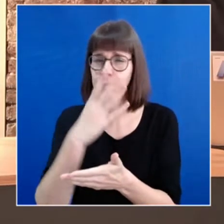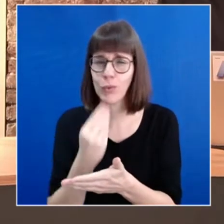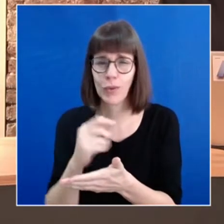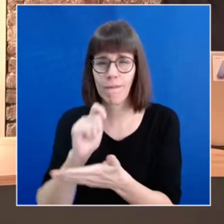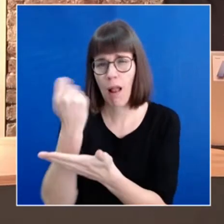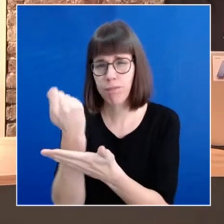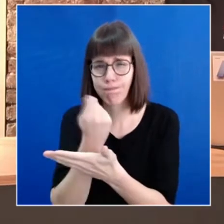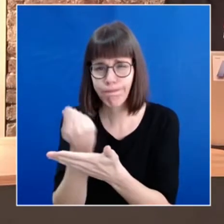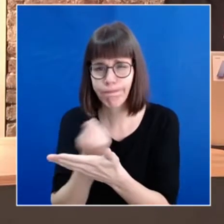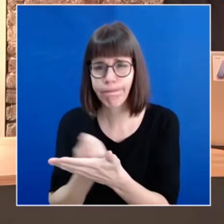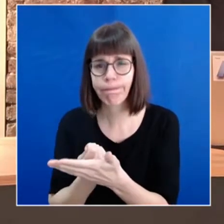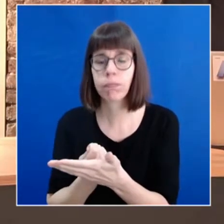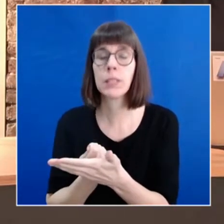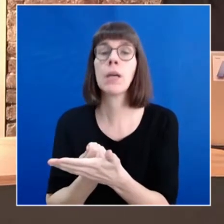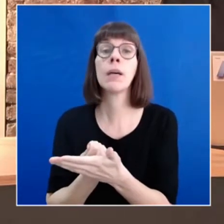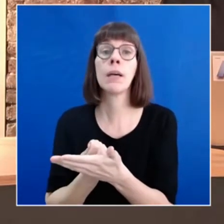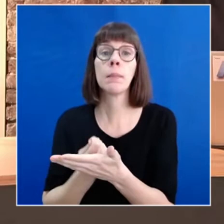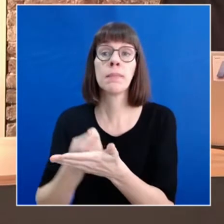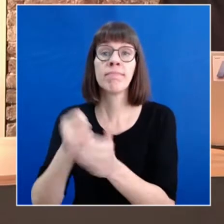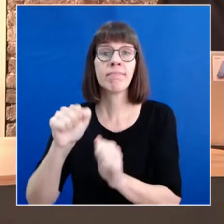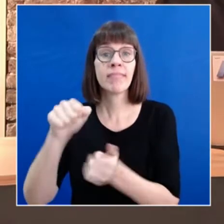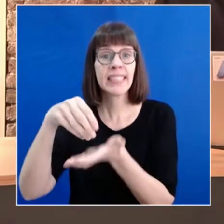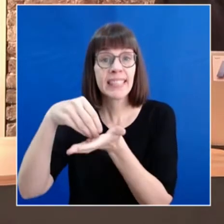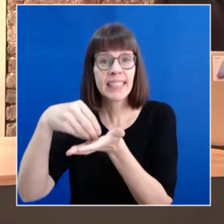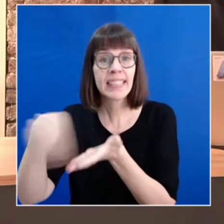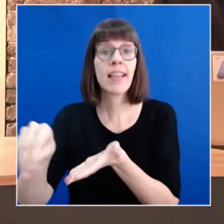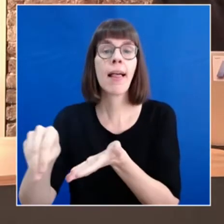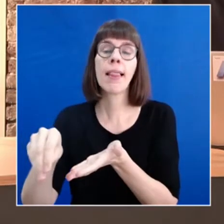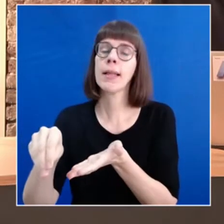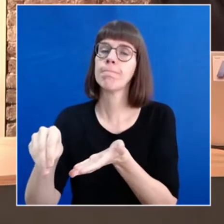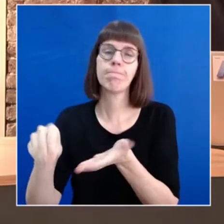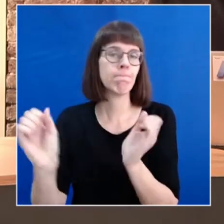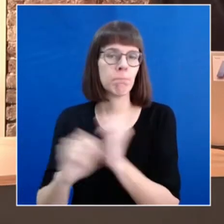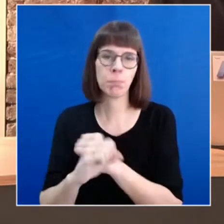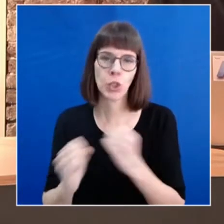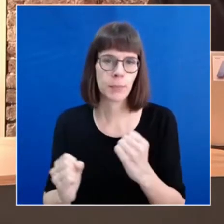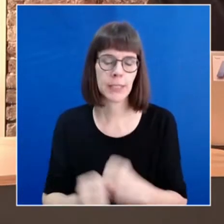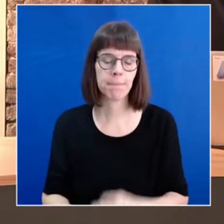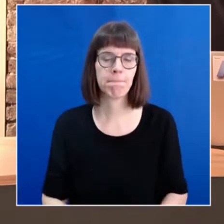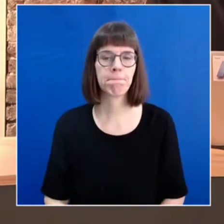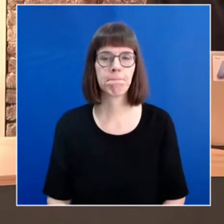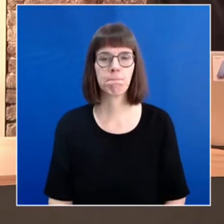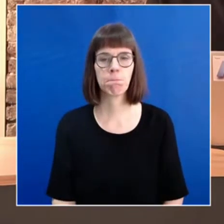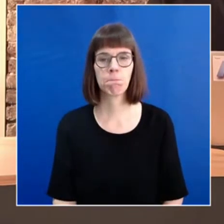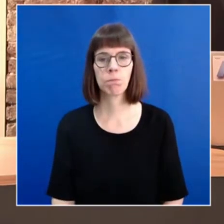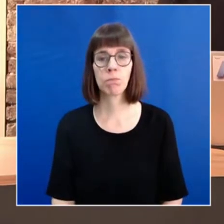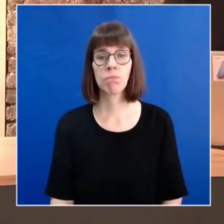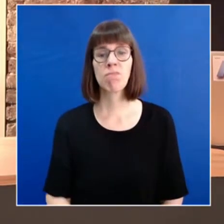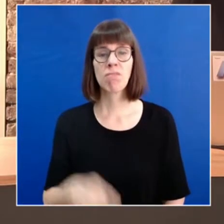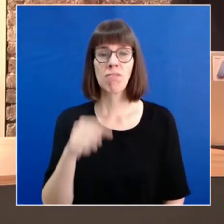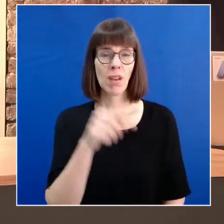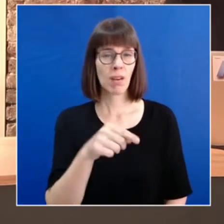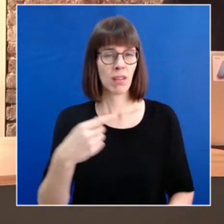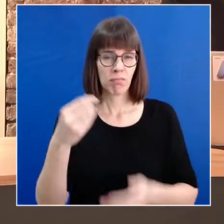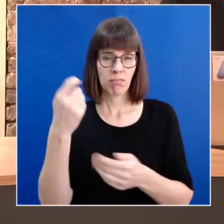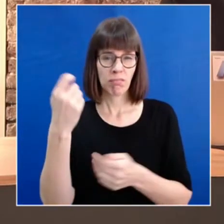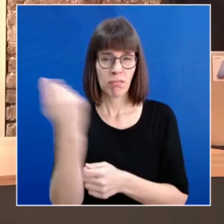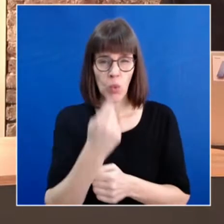but unfortunately, he can't sell them. And he made so much drawings that he needs to throw them